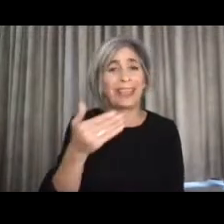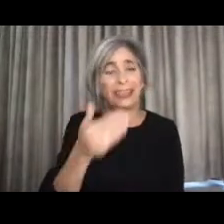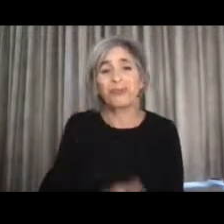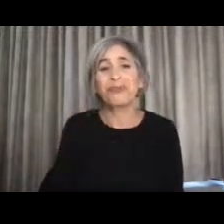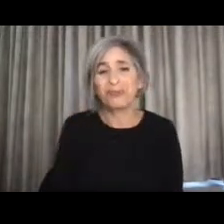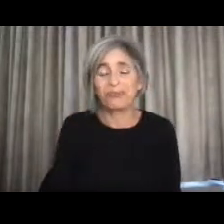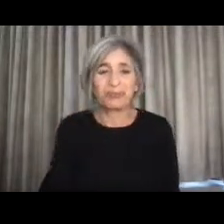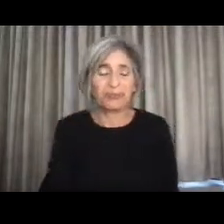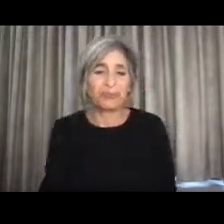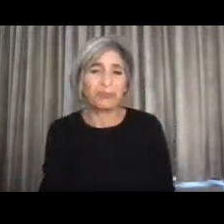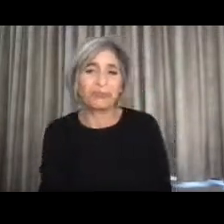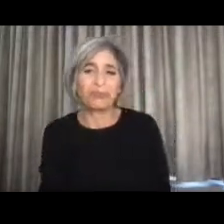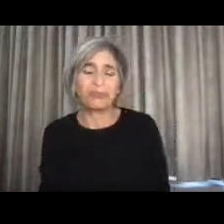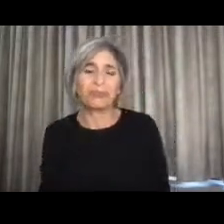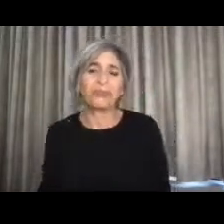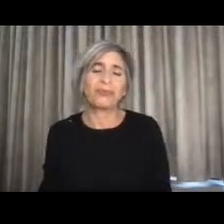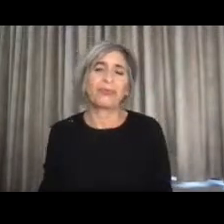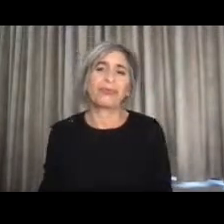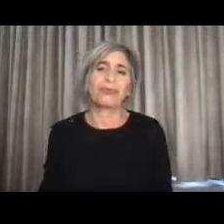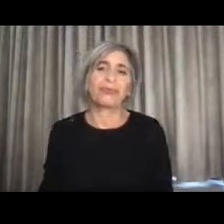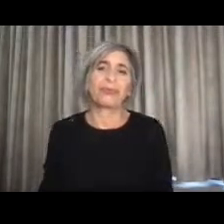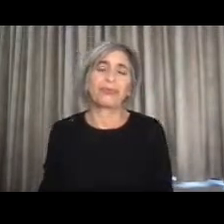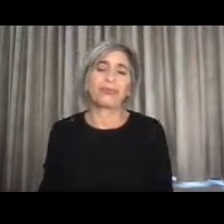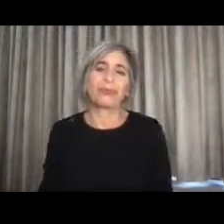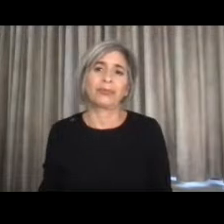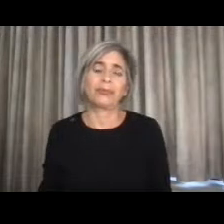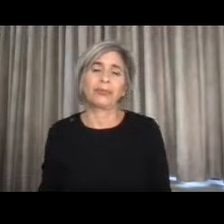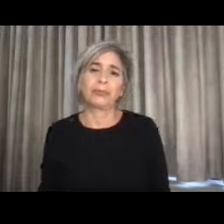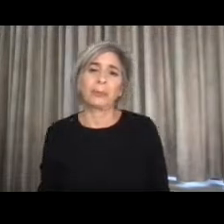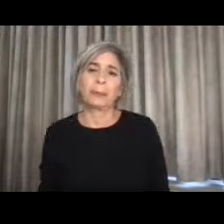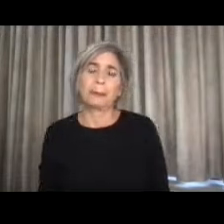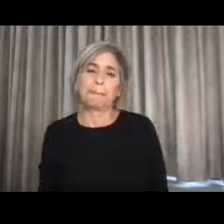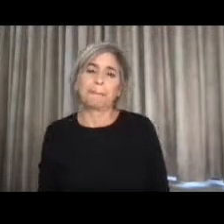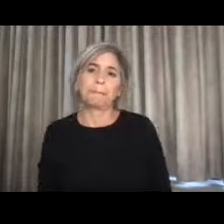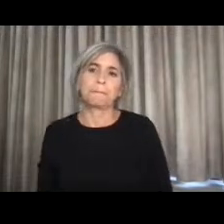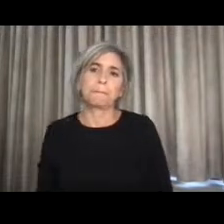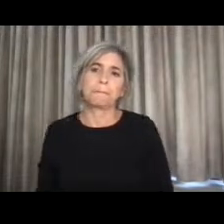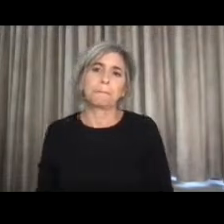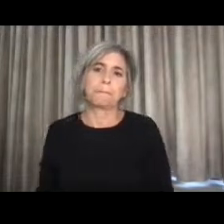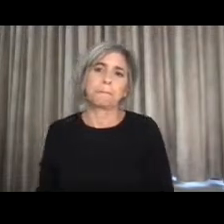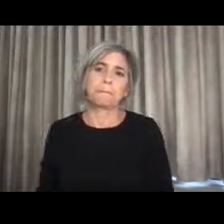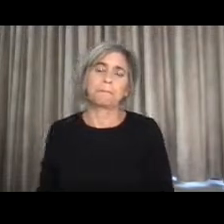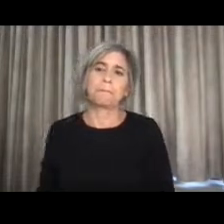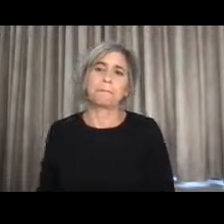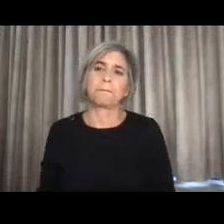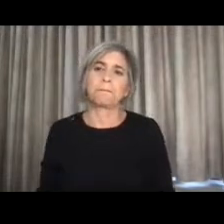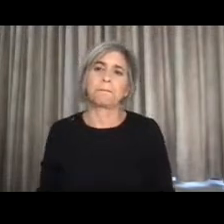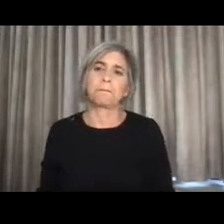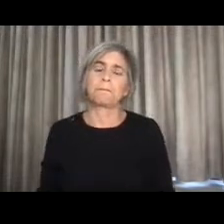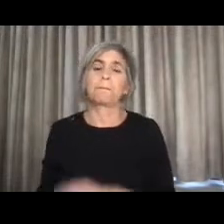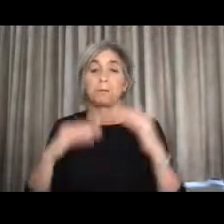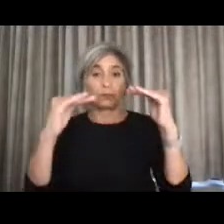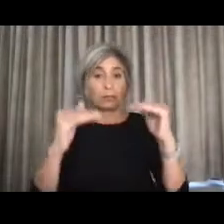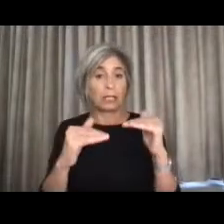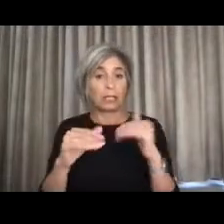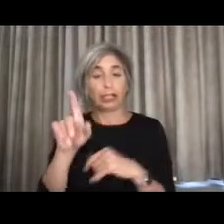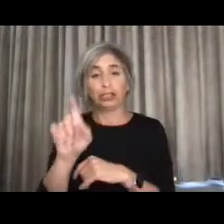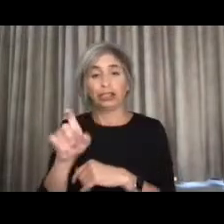much. Okay, thank you. And I can keep going down the list if you like. Perfect. Okay, the next one is, should